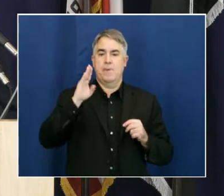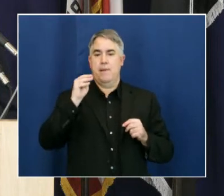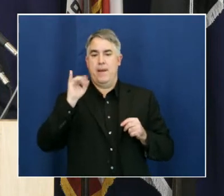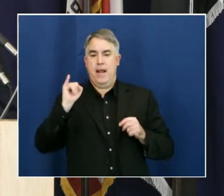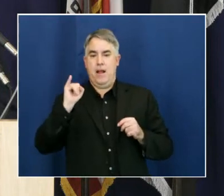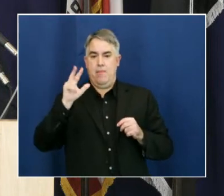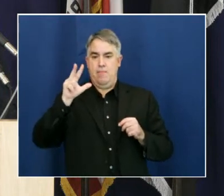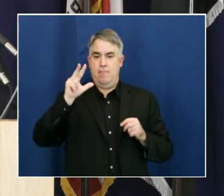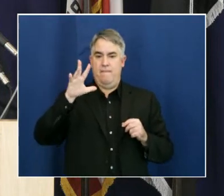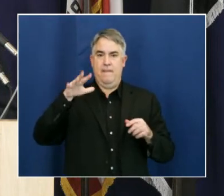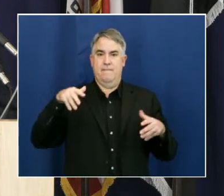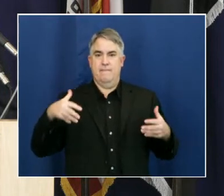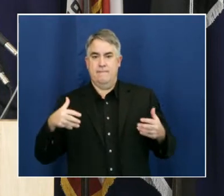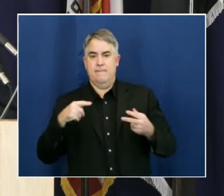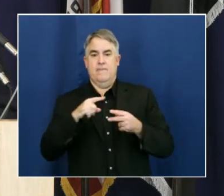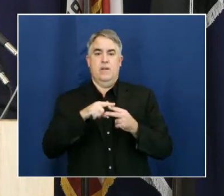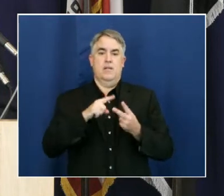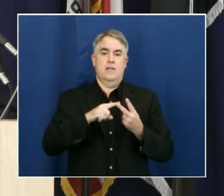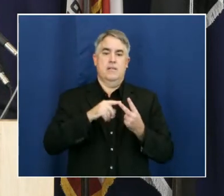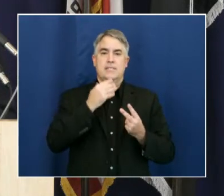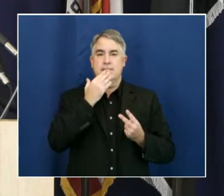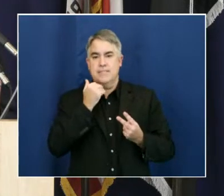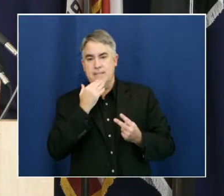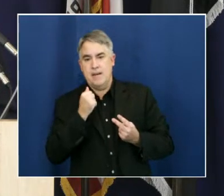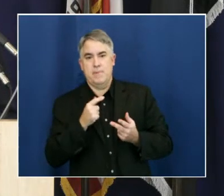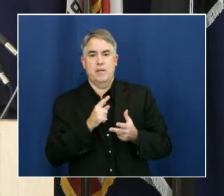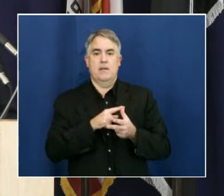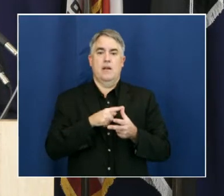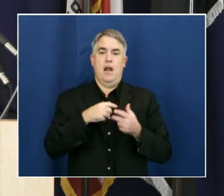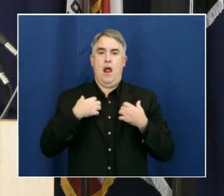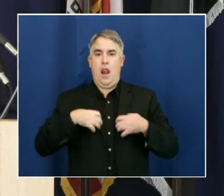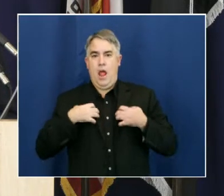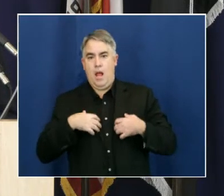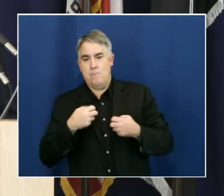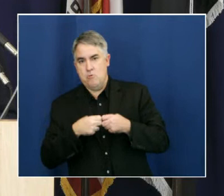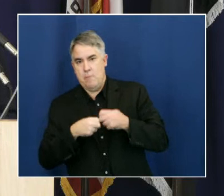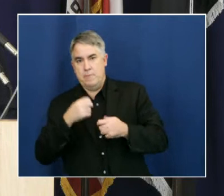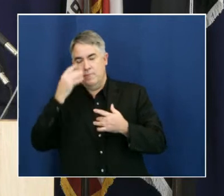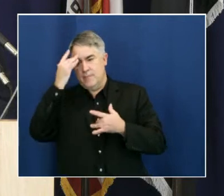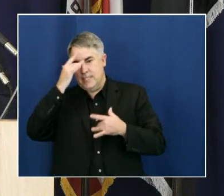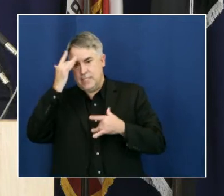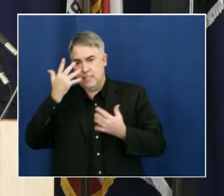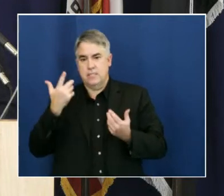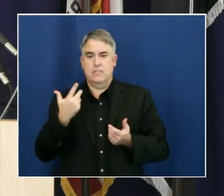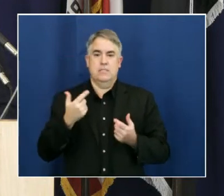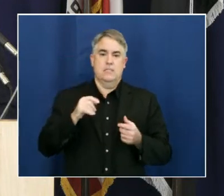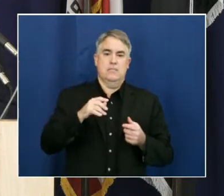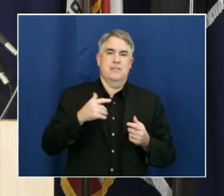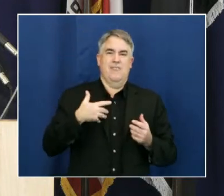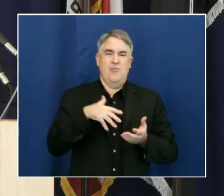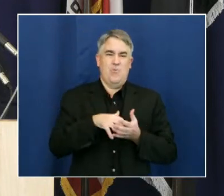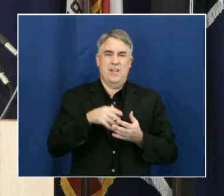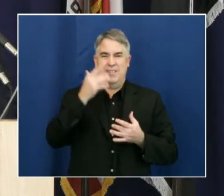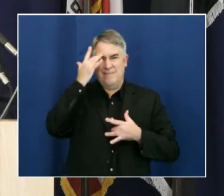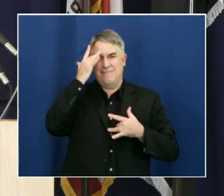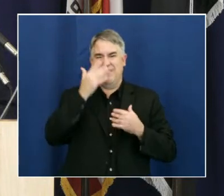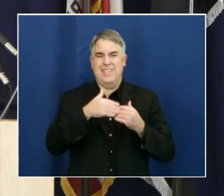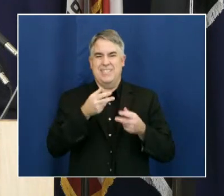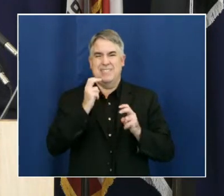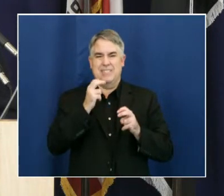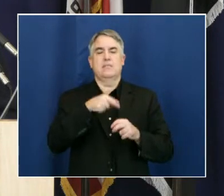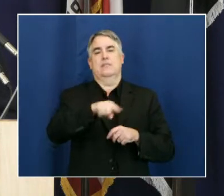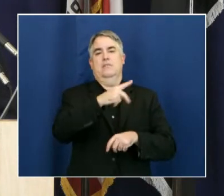diabetes, anyone with lung disease or compromised immune systems. Those are the individuals that should